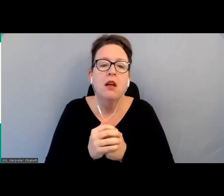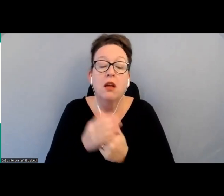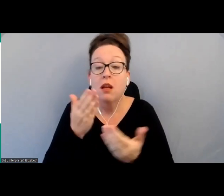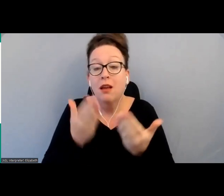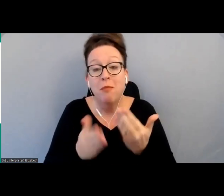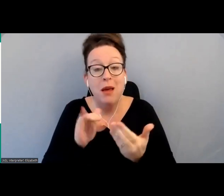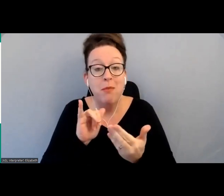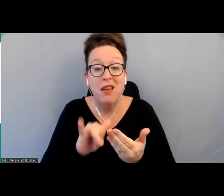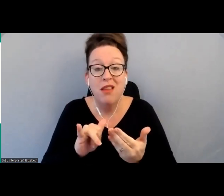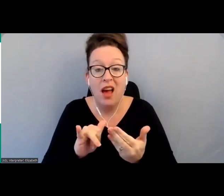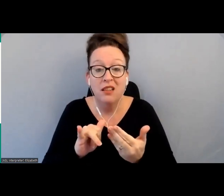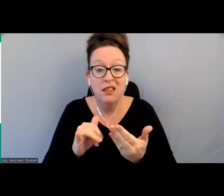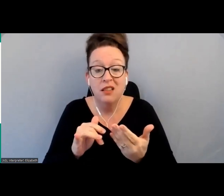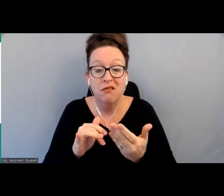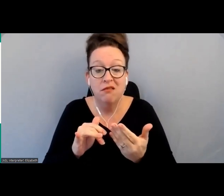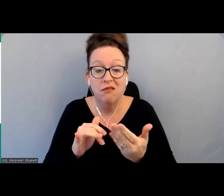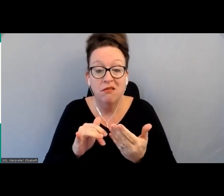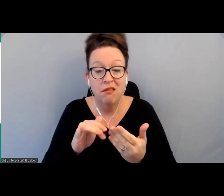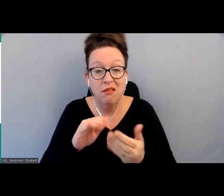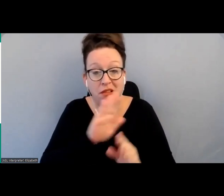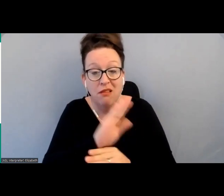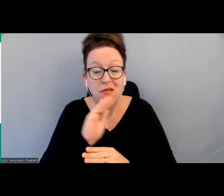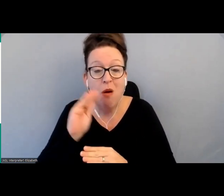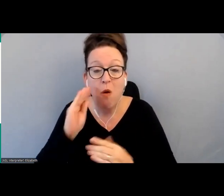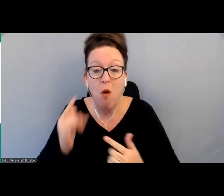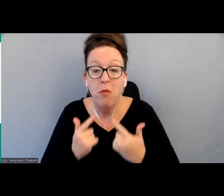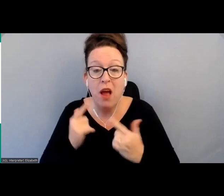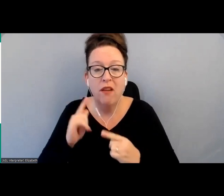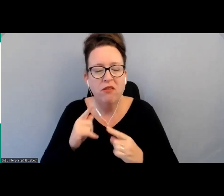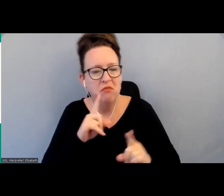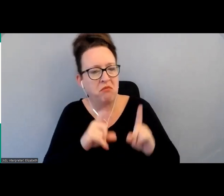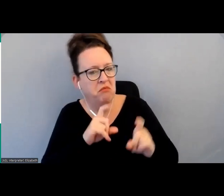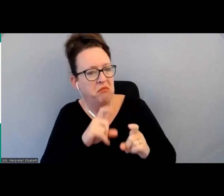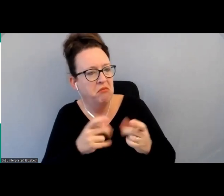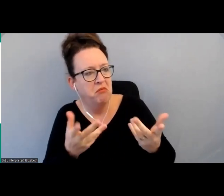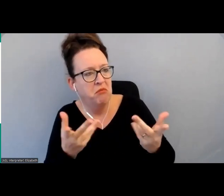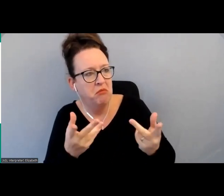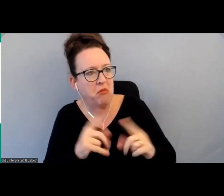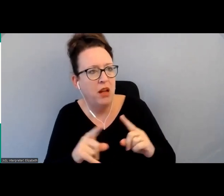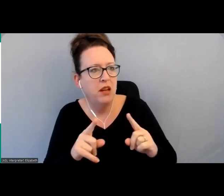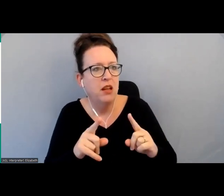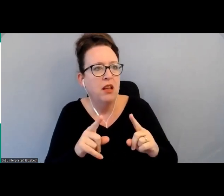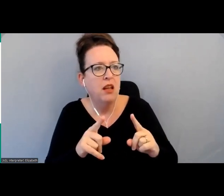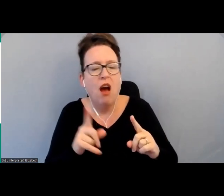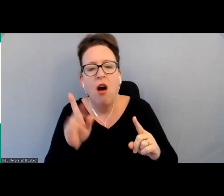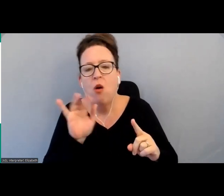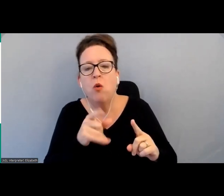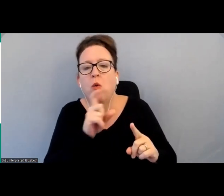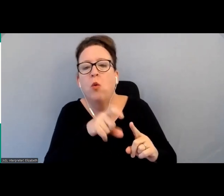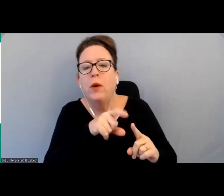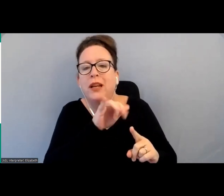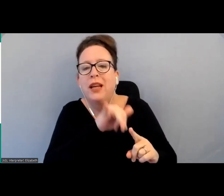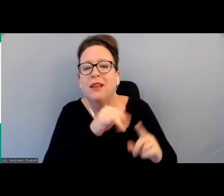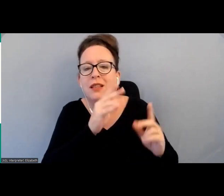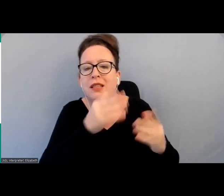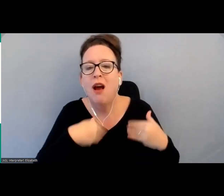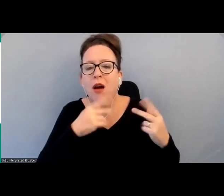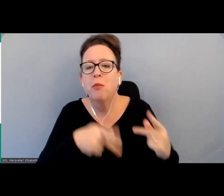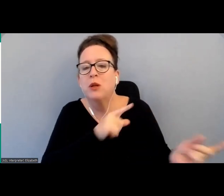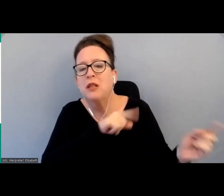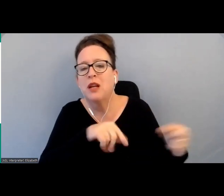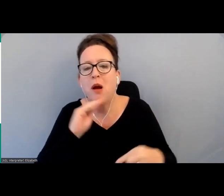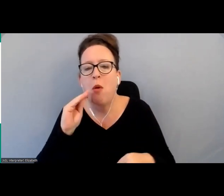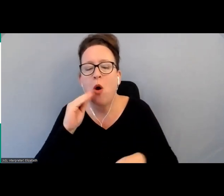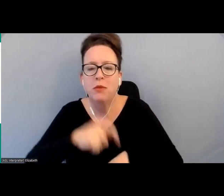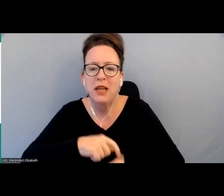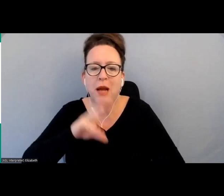causing some questions at home of, we need this NextGener home at 6 o'clock, and he's saying he